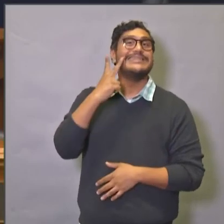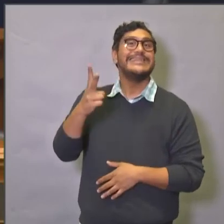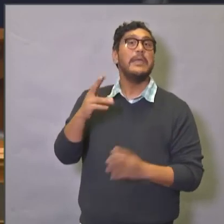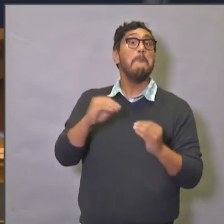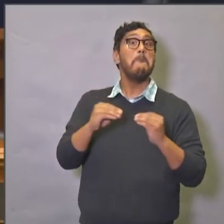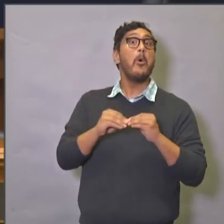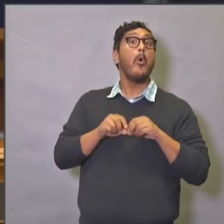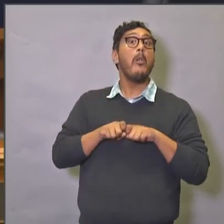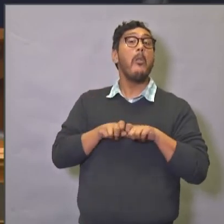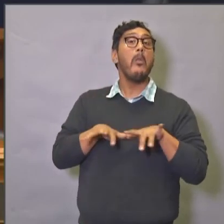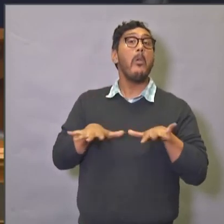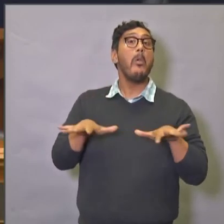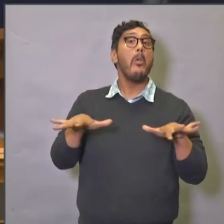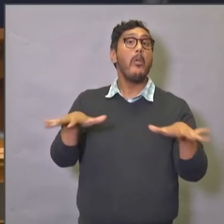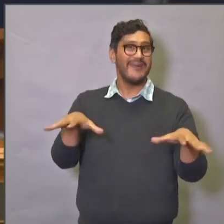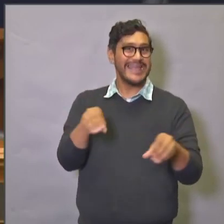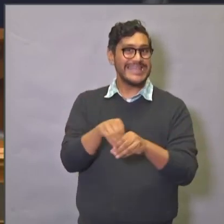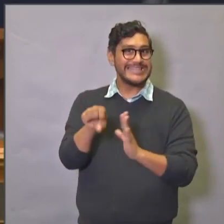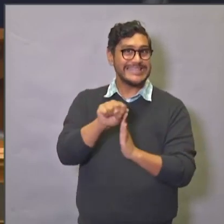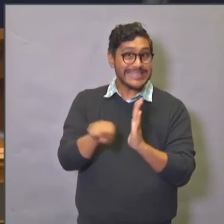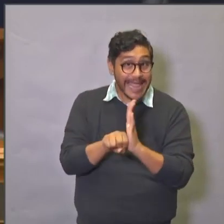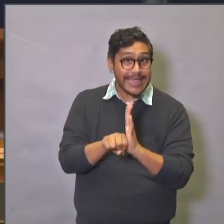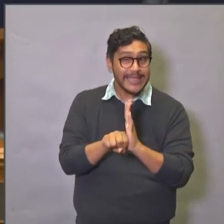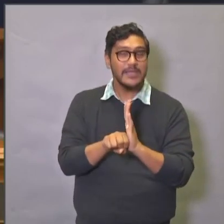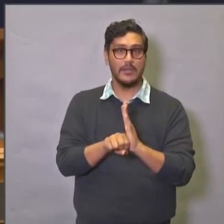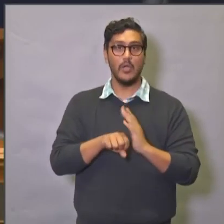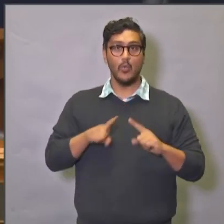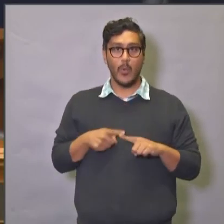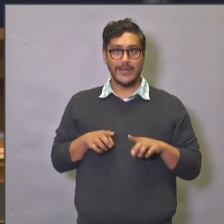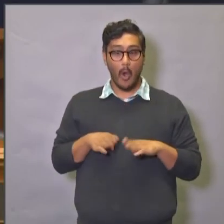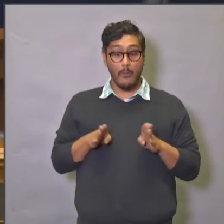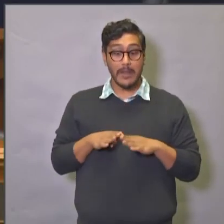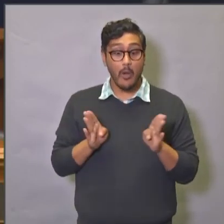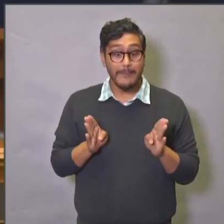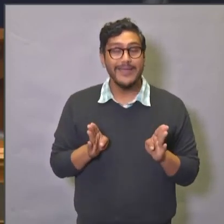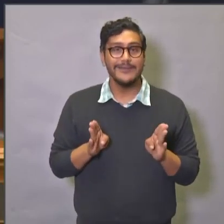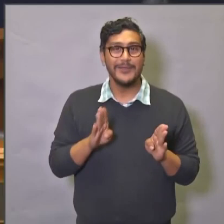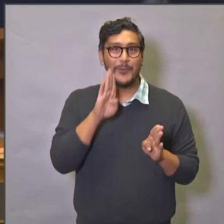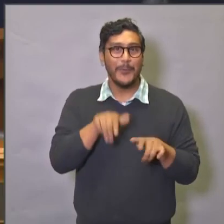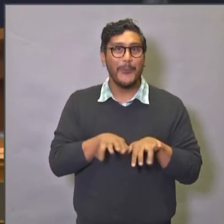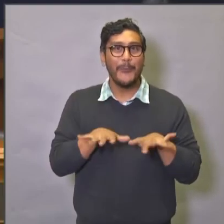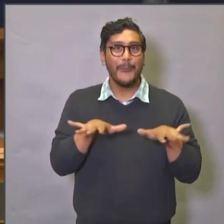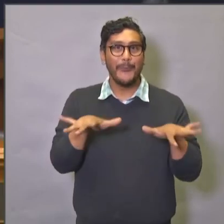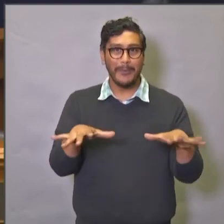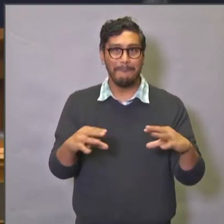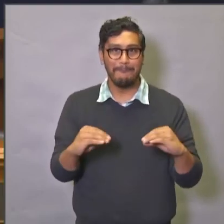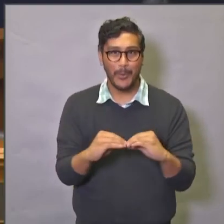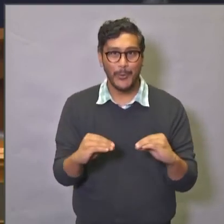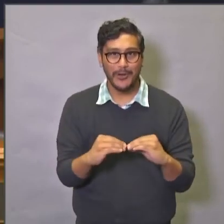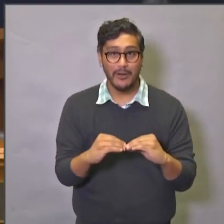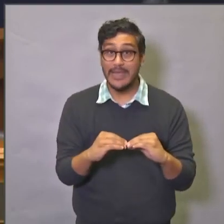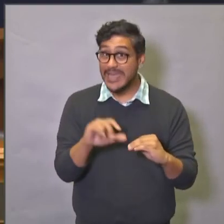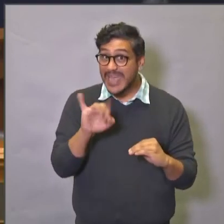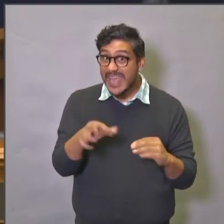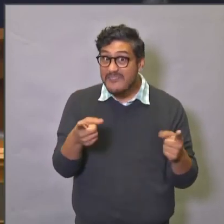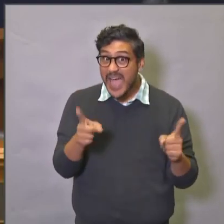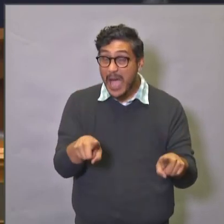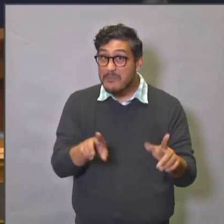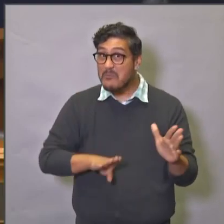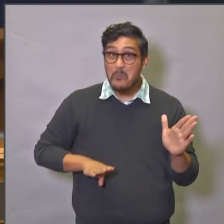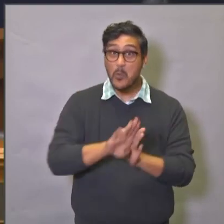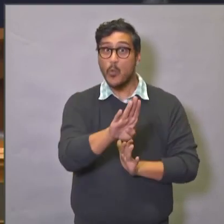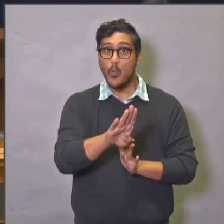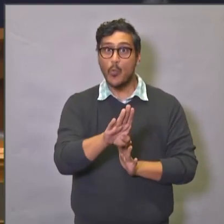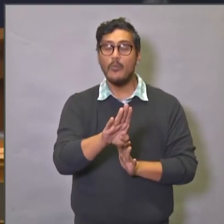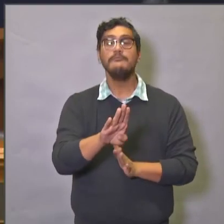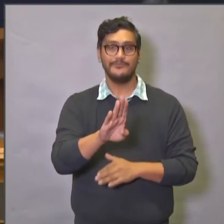reopenings. And if we're not careful, we could, in fact, end up with what they were predicting, 89% increase, Dr.